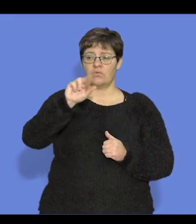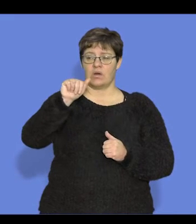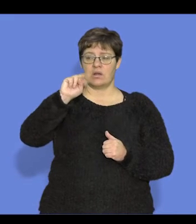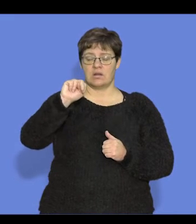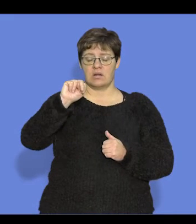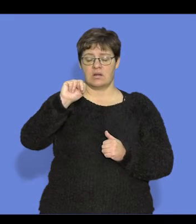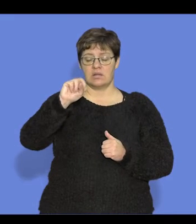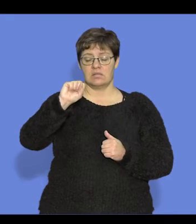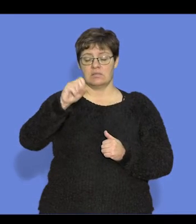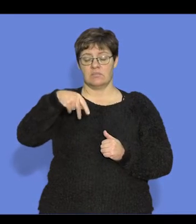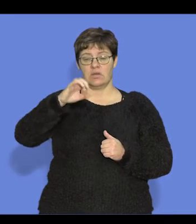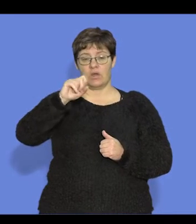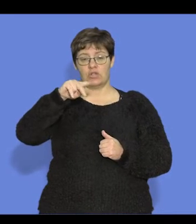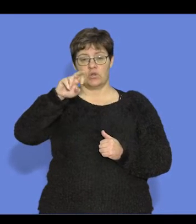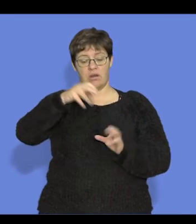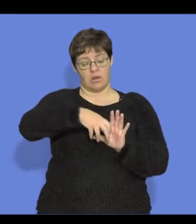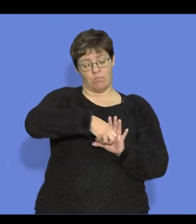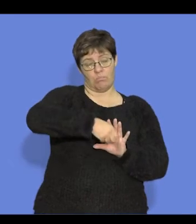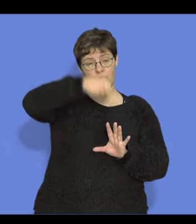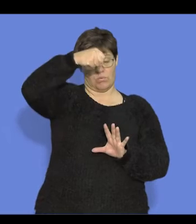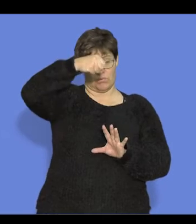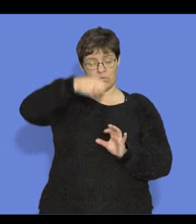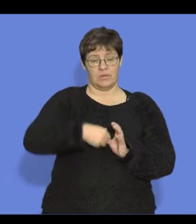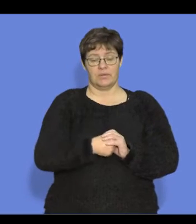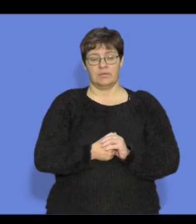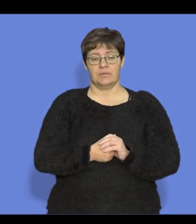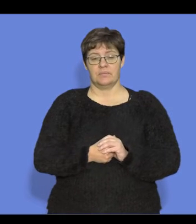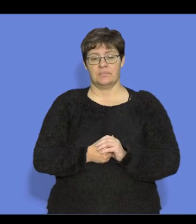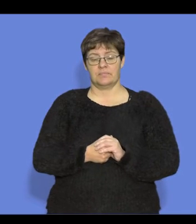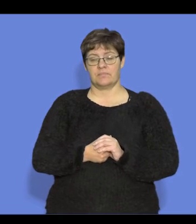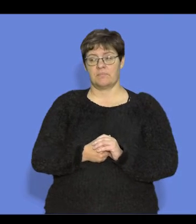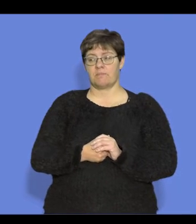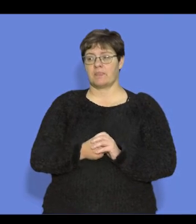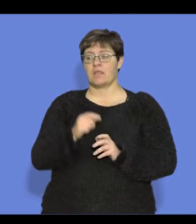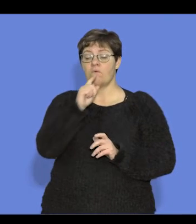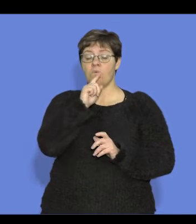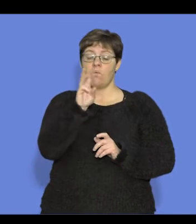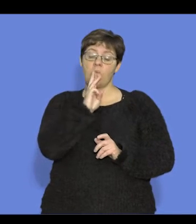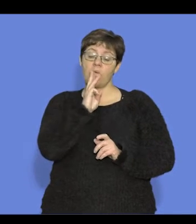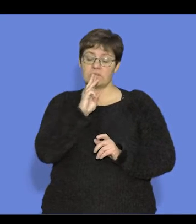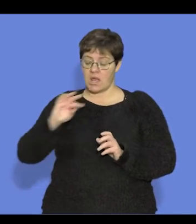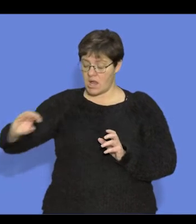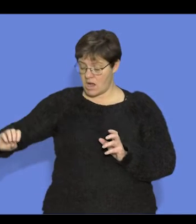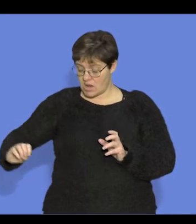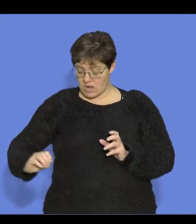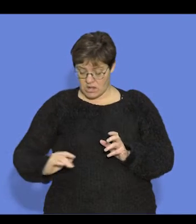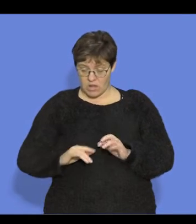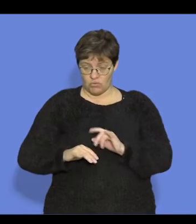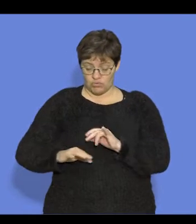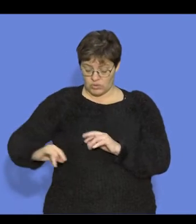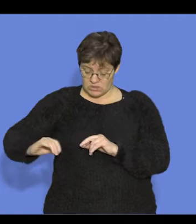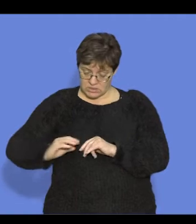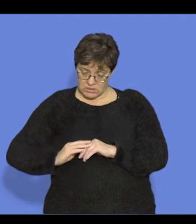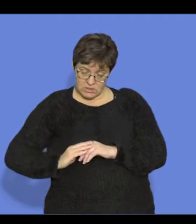transpiration pull. And that's basically as water moves up the